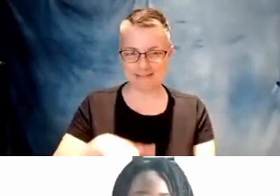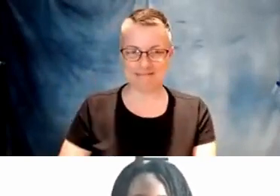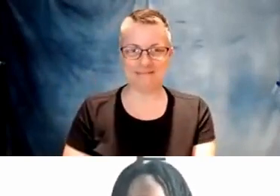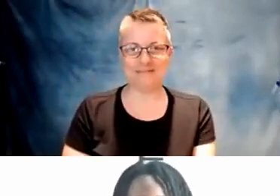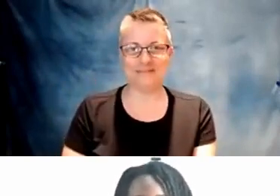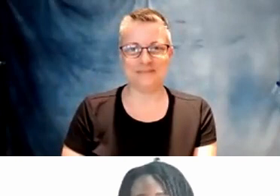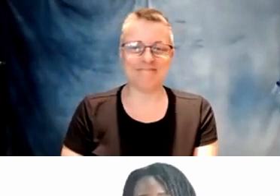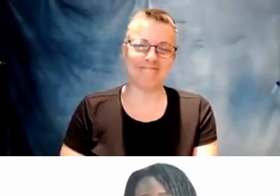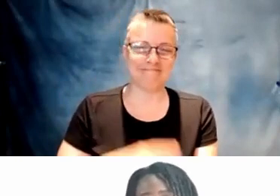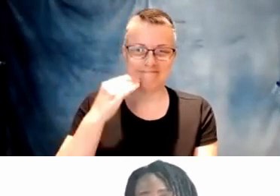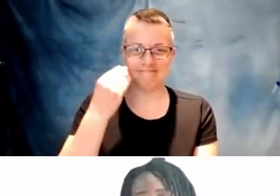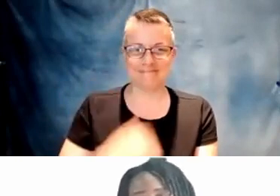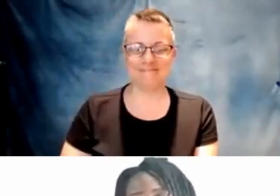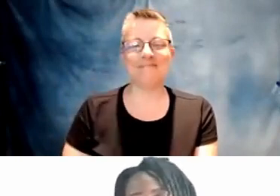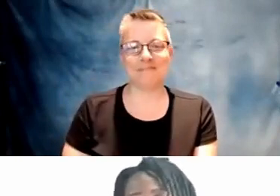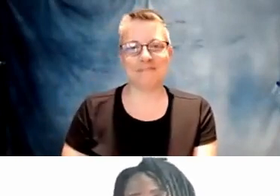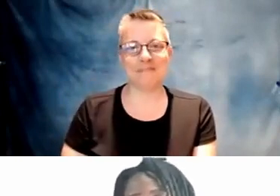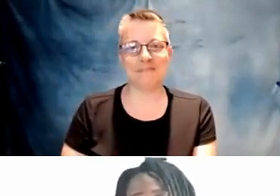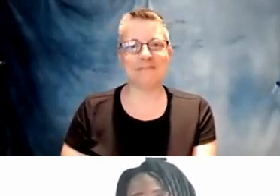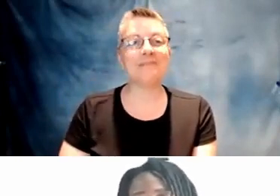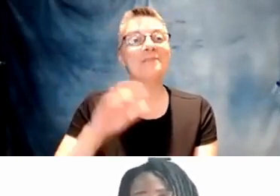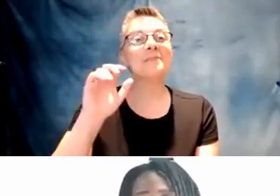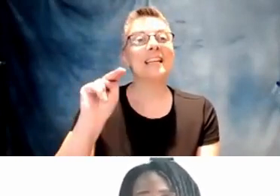Awesome. Okay. Thank you guys for that.